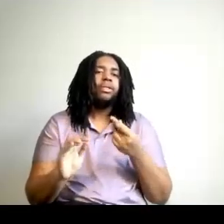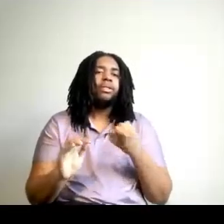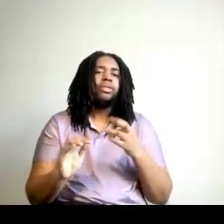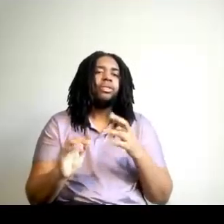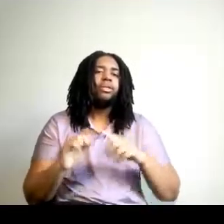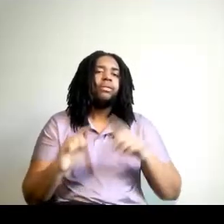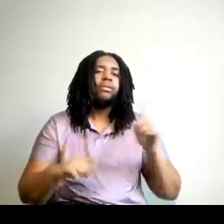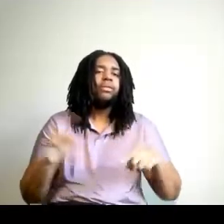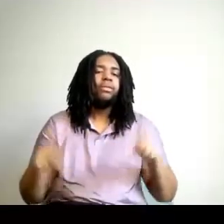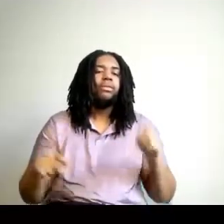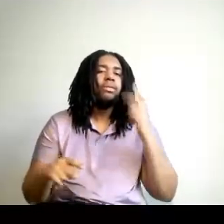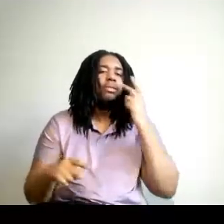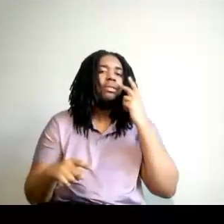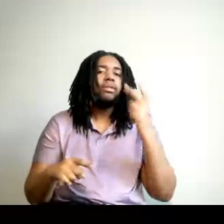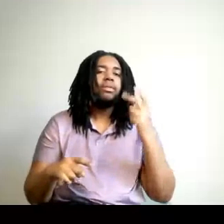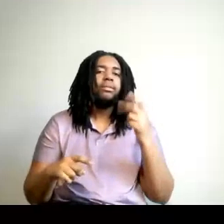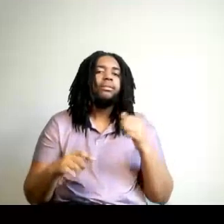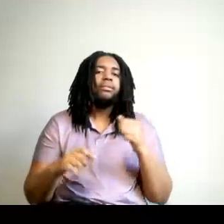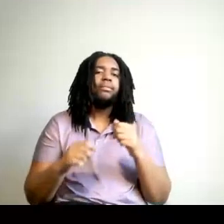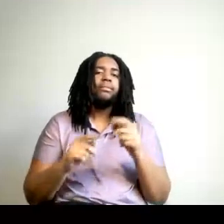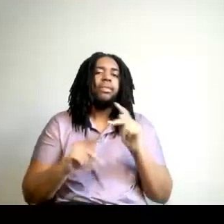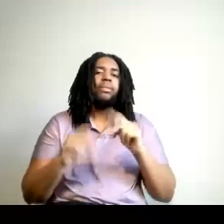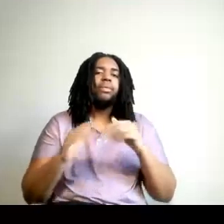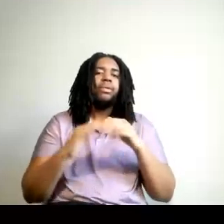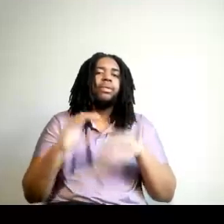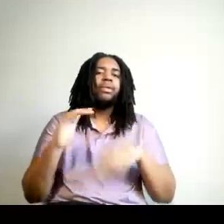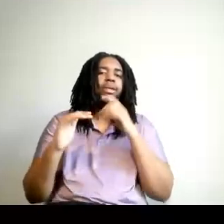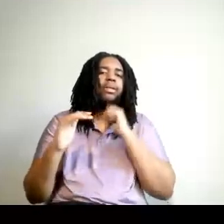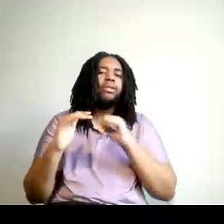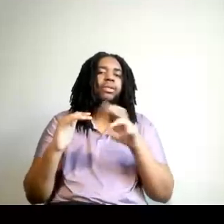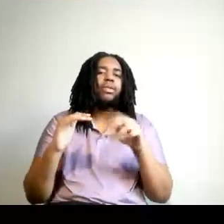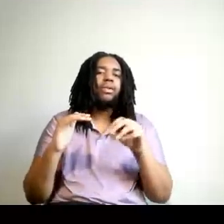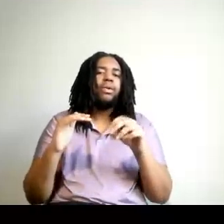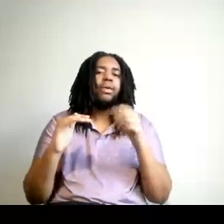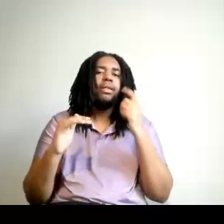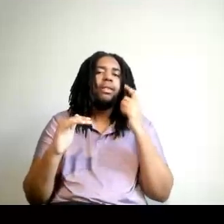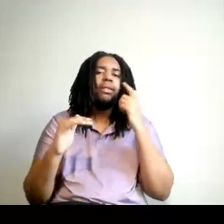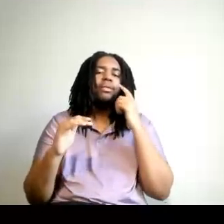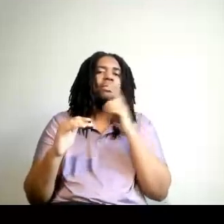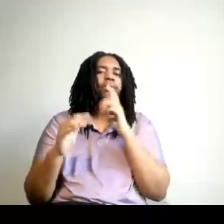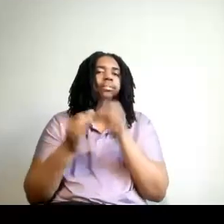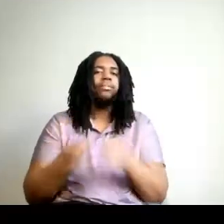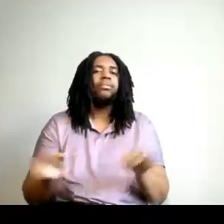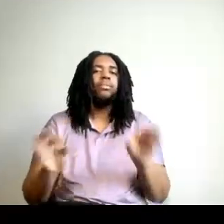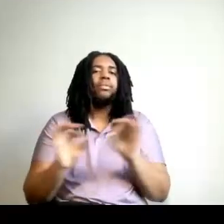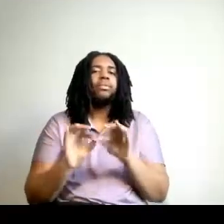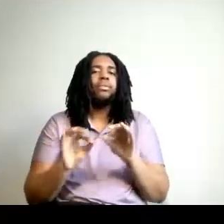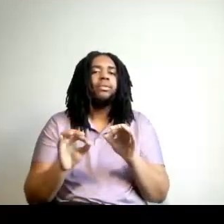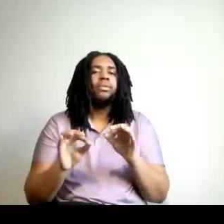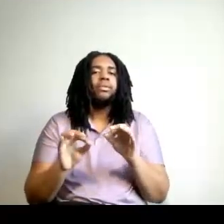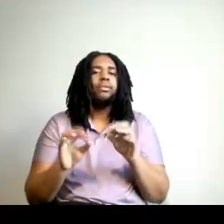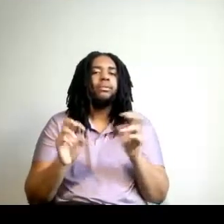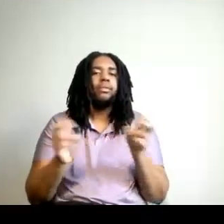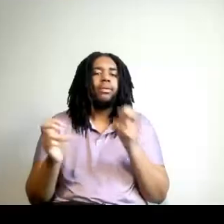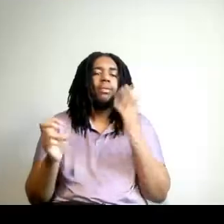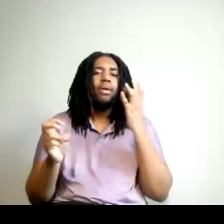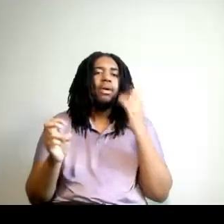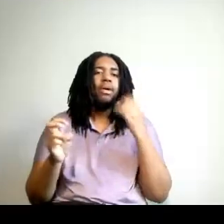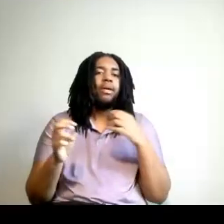in individuals under the age of 30. And we think this is a really important topic because cancer is typically seen in